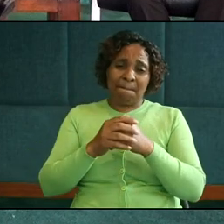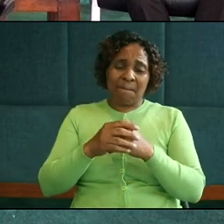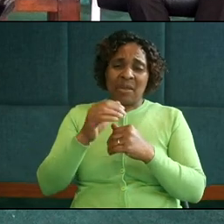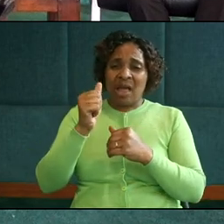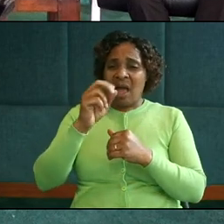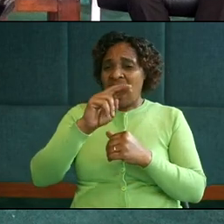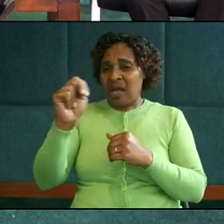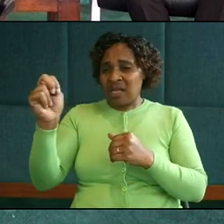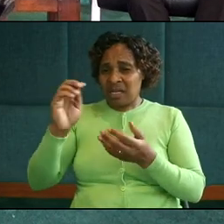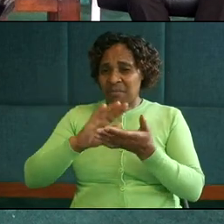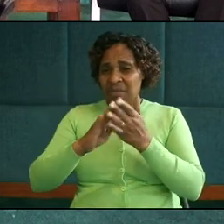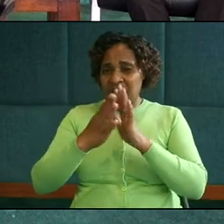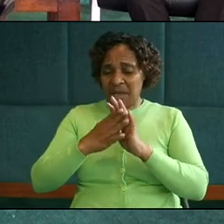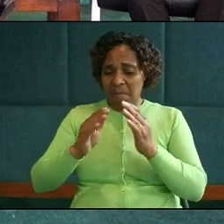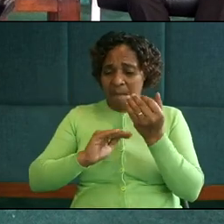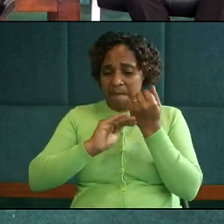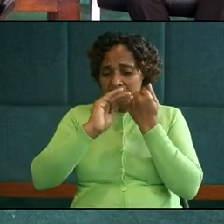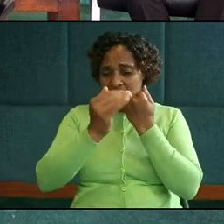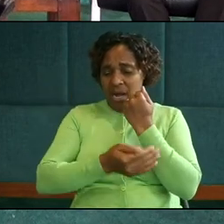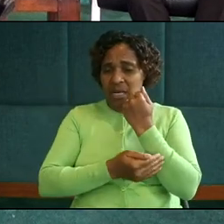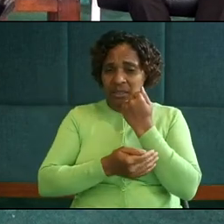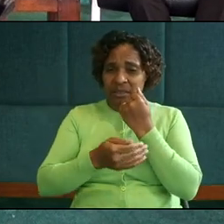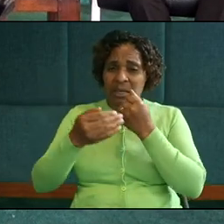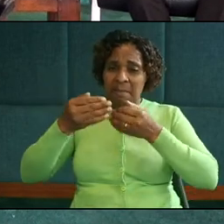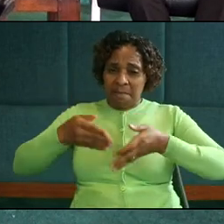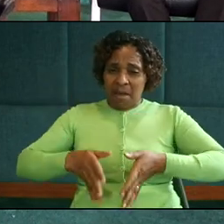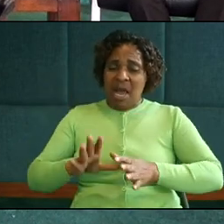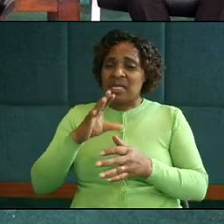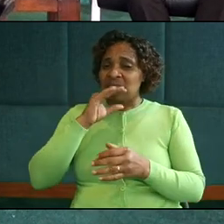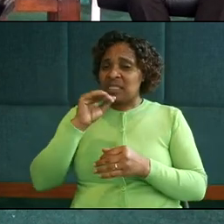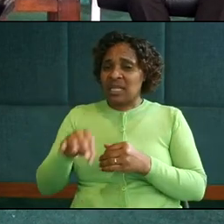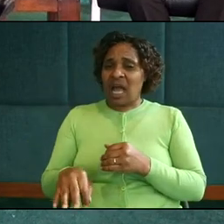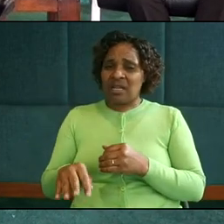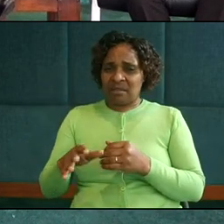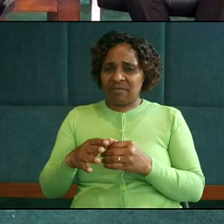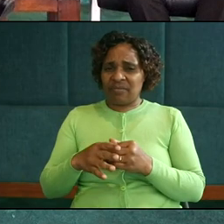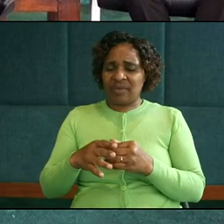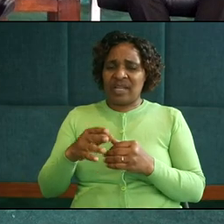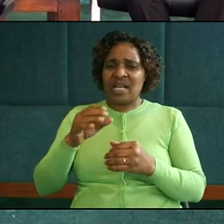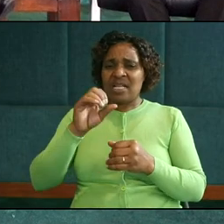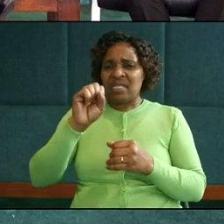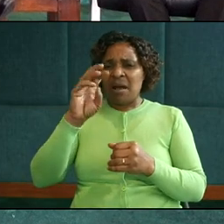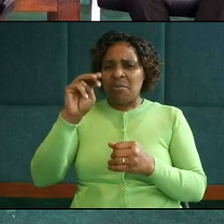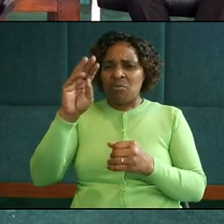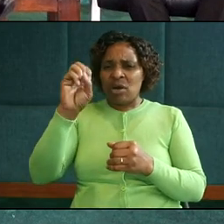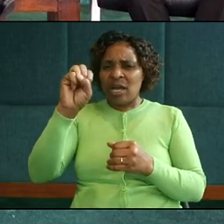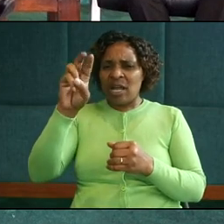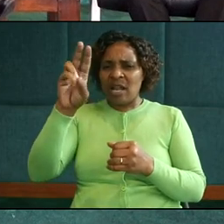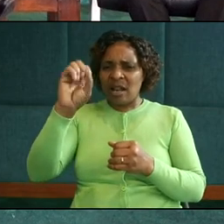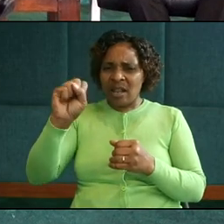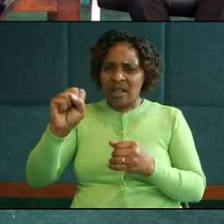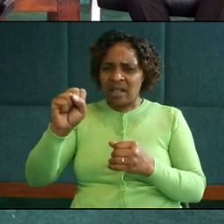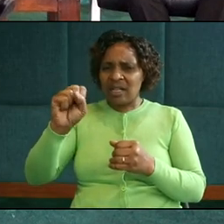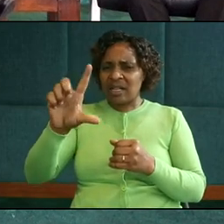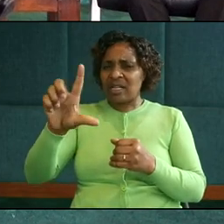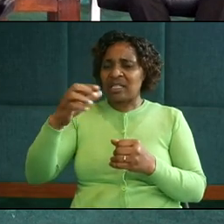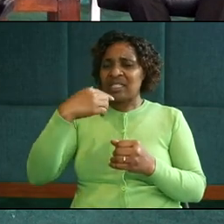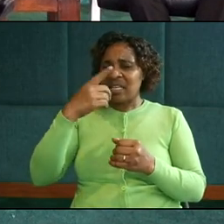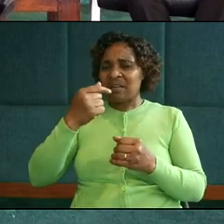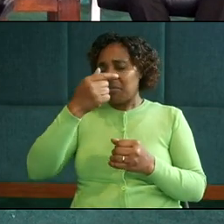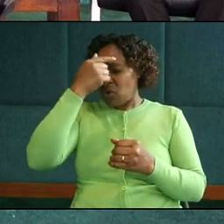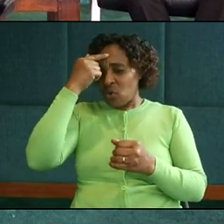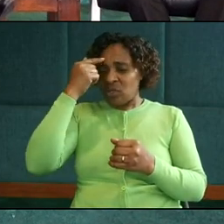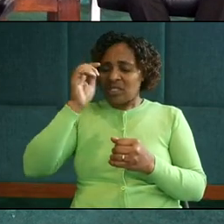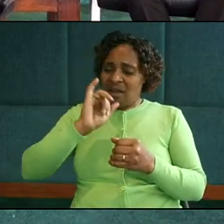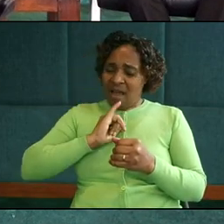Hannah became pregnant and gave birth to a son. She named him Samuel, saying, "Because I asked the Lord for him."